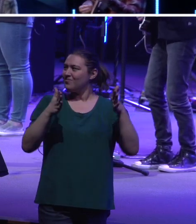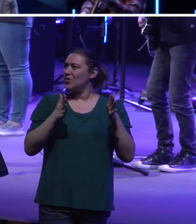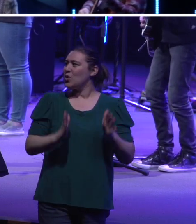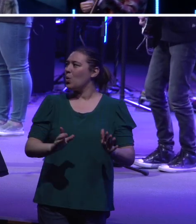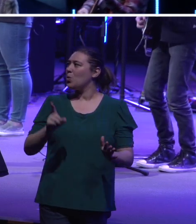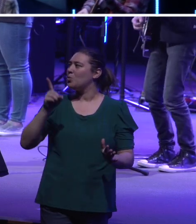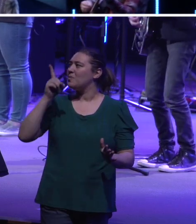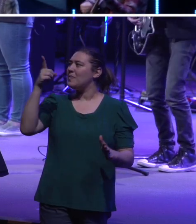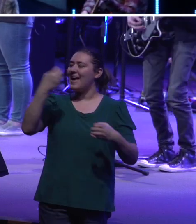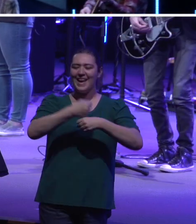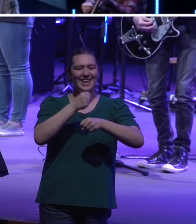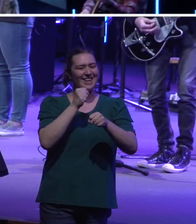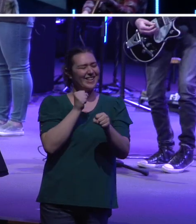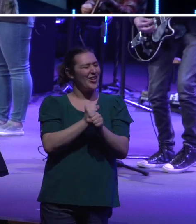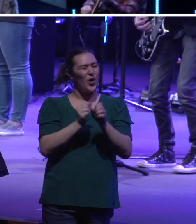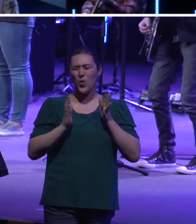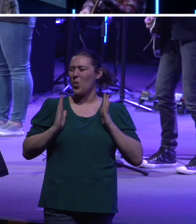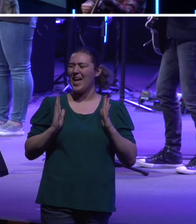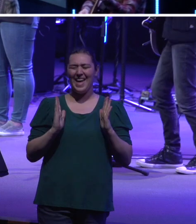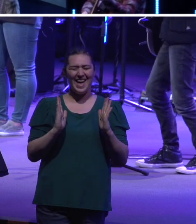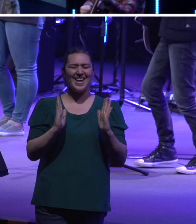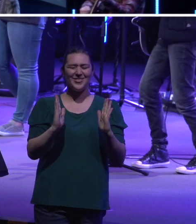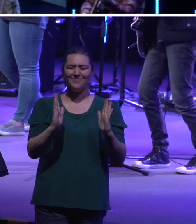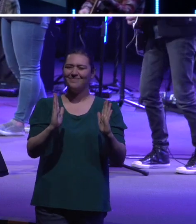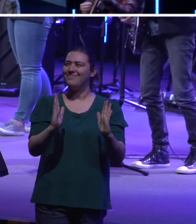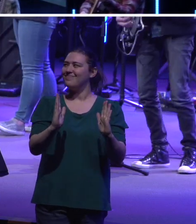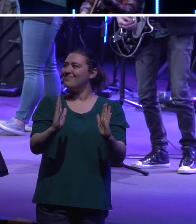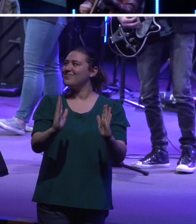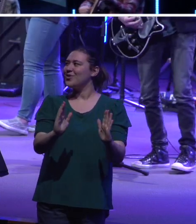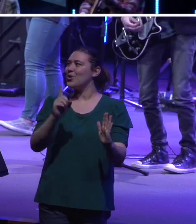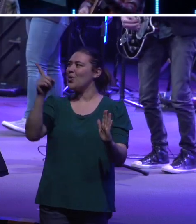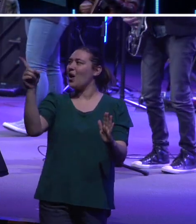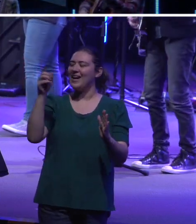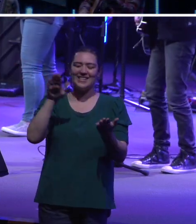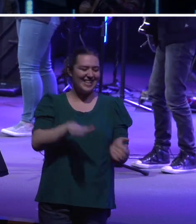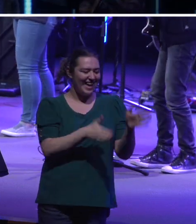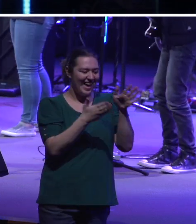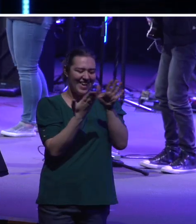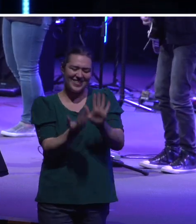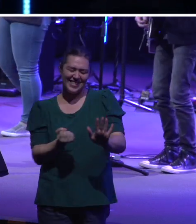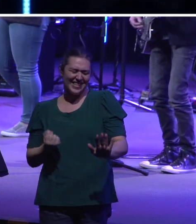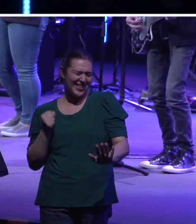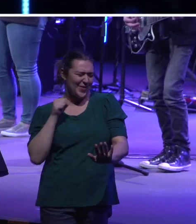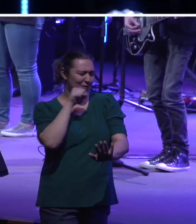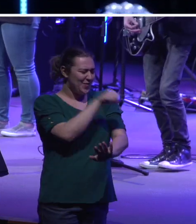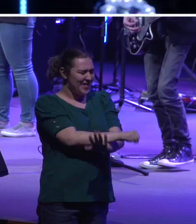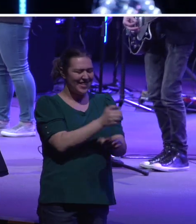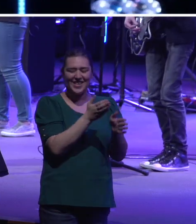I'm